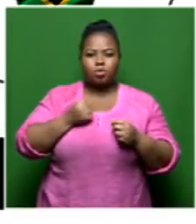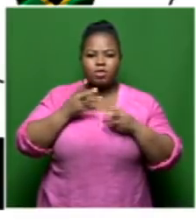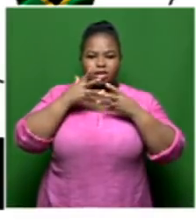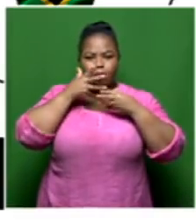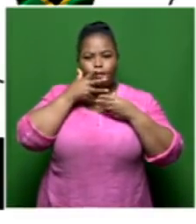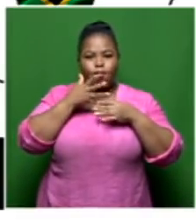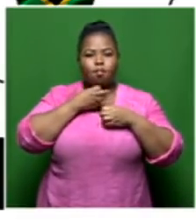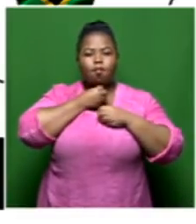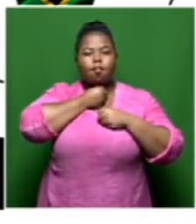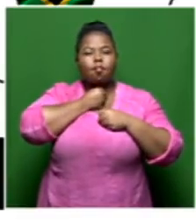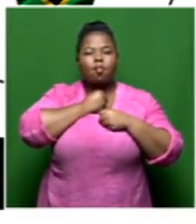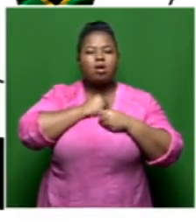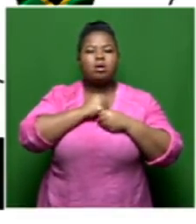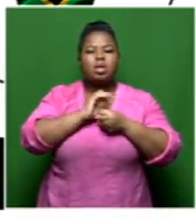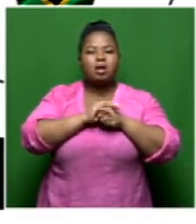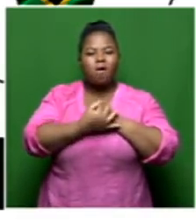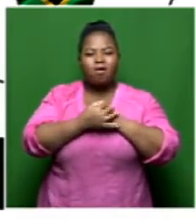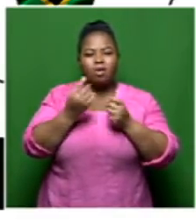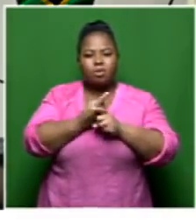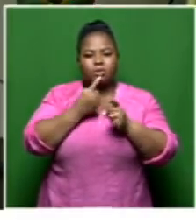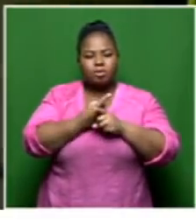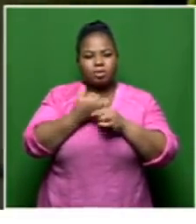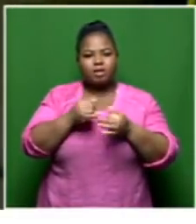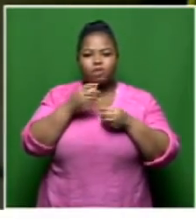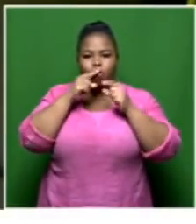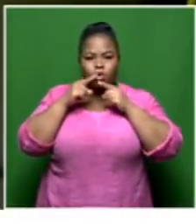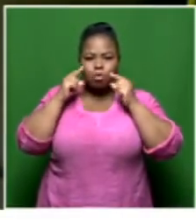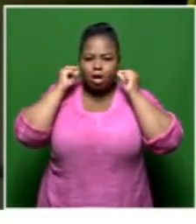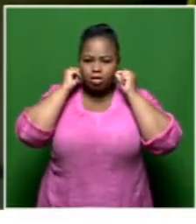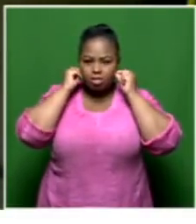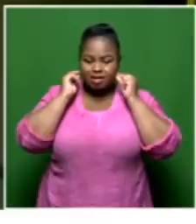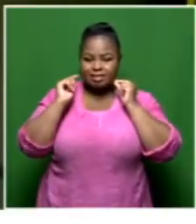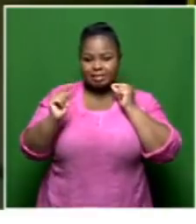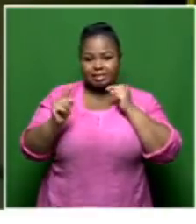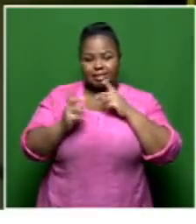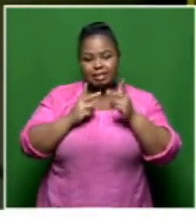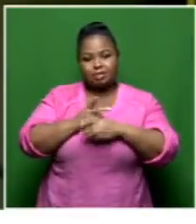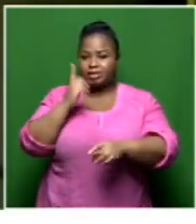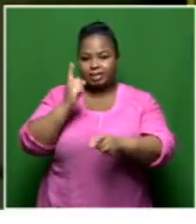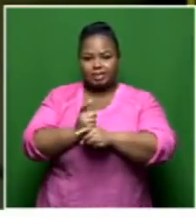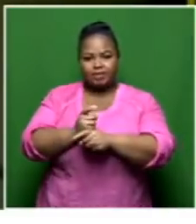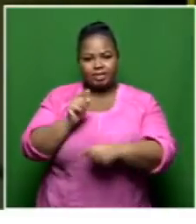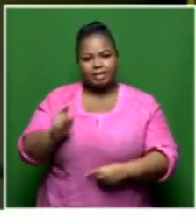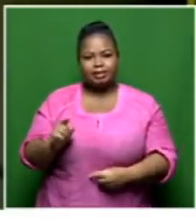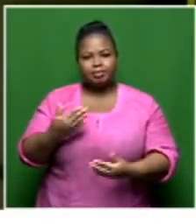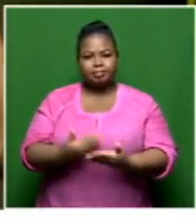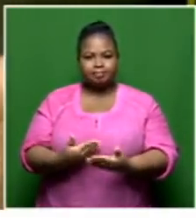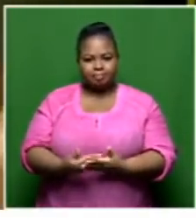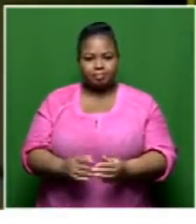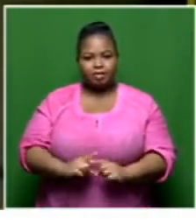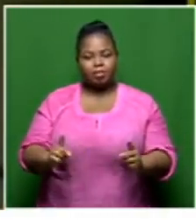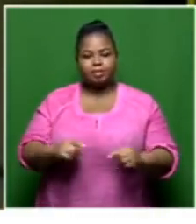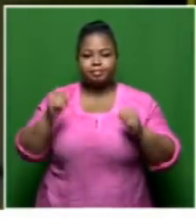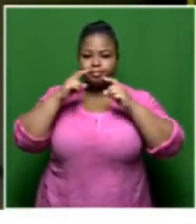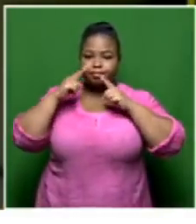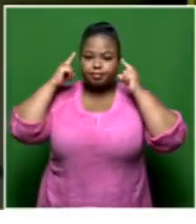tightly around your mouth. So that would be a very difficult one indeed to get around. But our